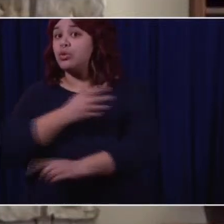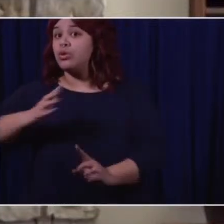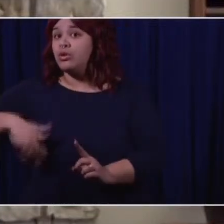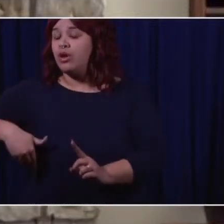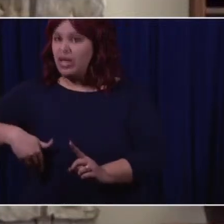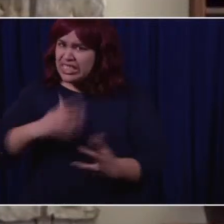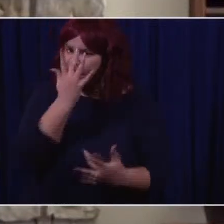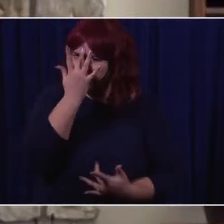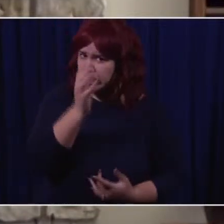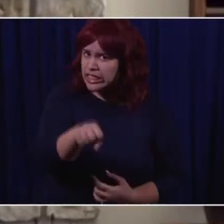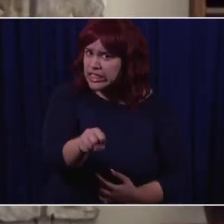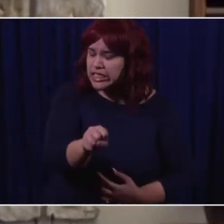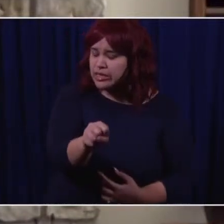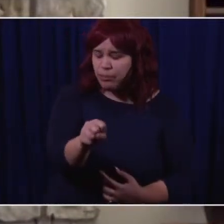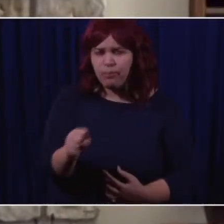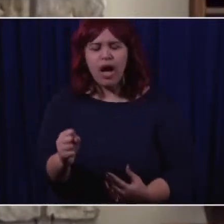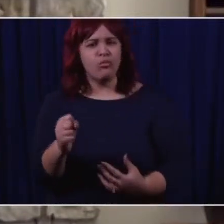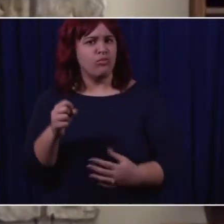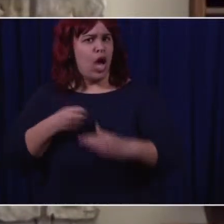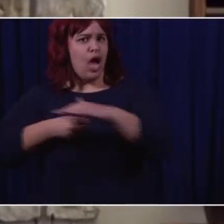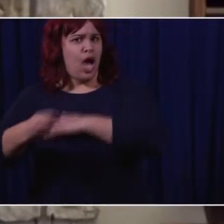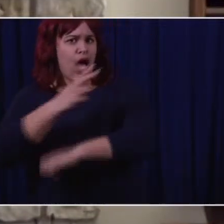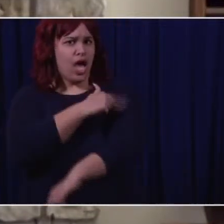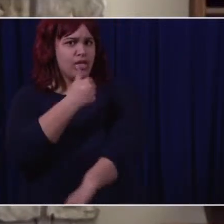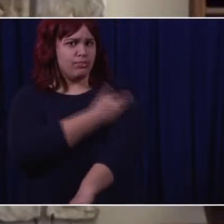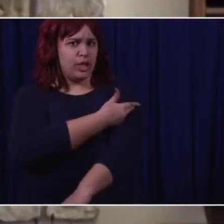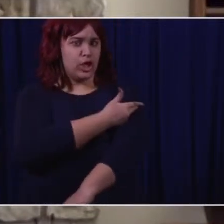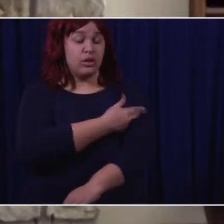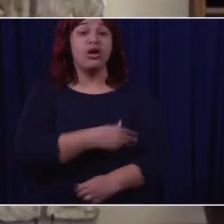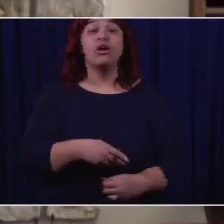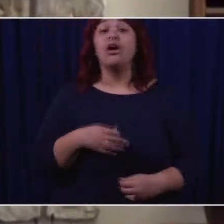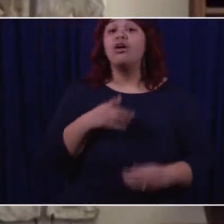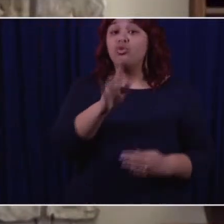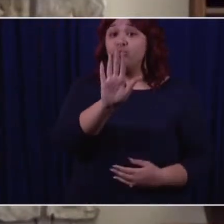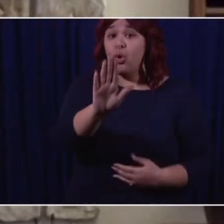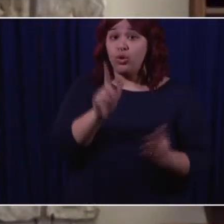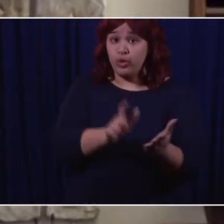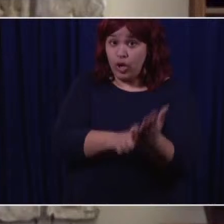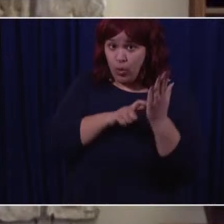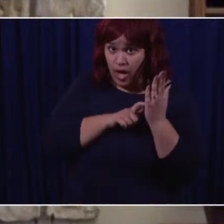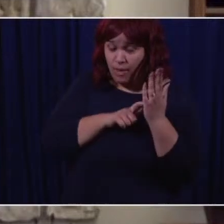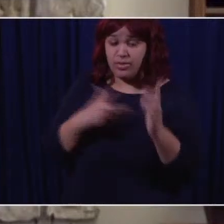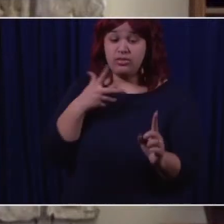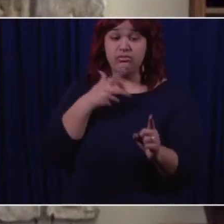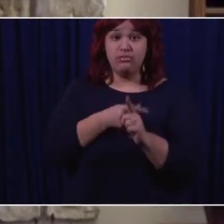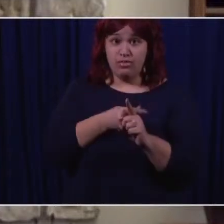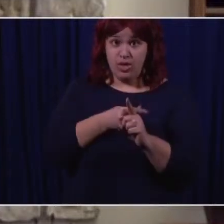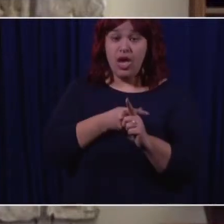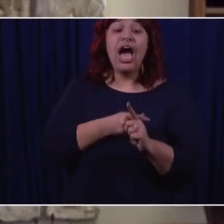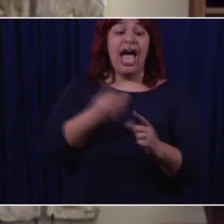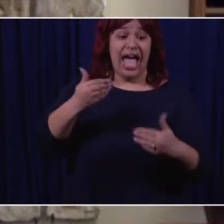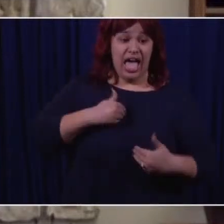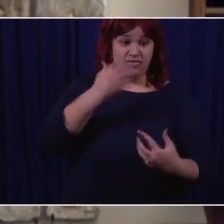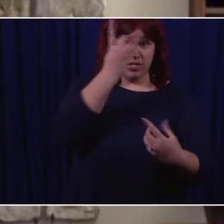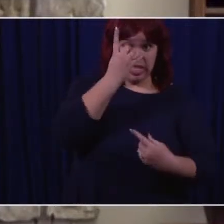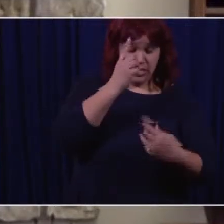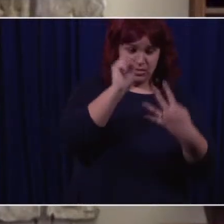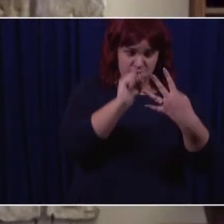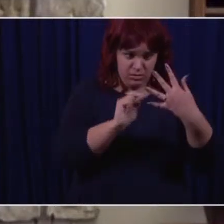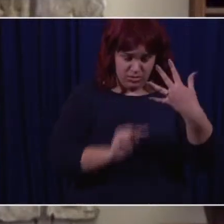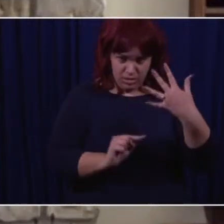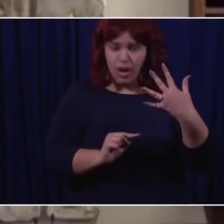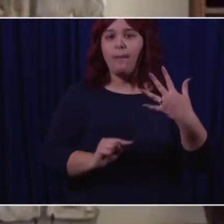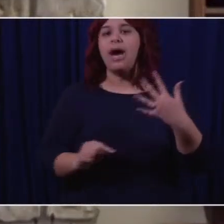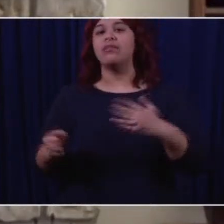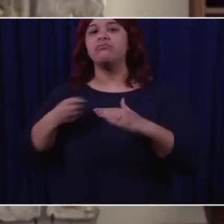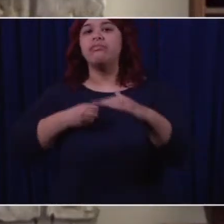infuriating that they are being left out because they're not hospitalized as you required under this new group.